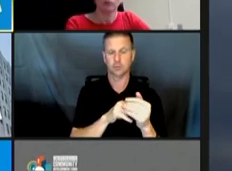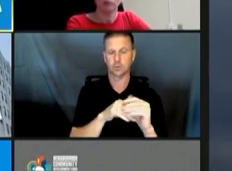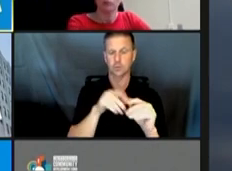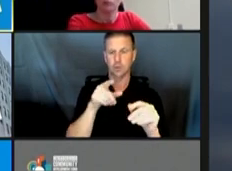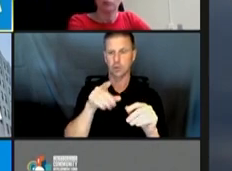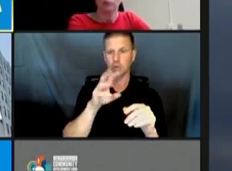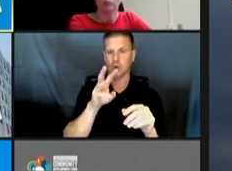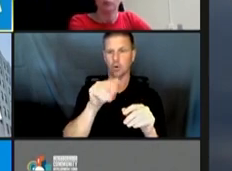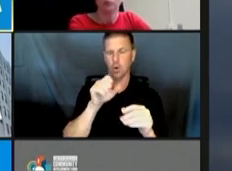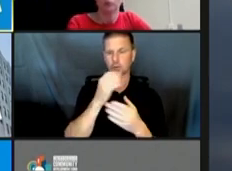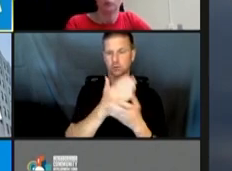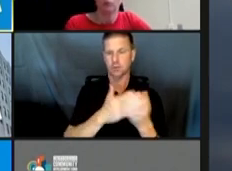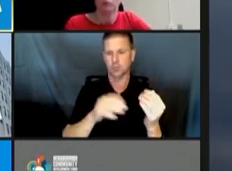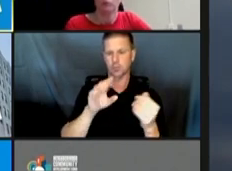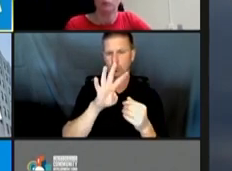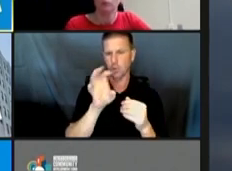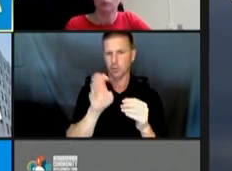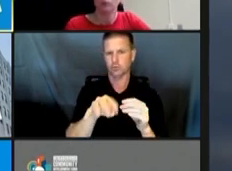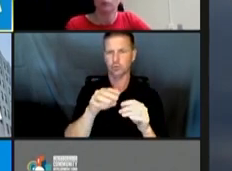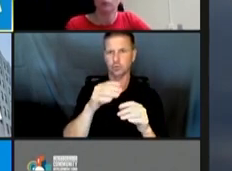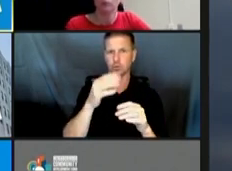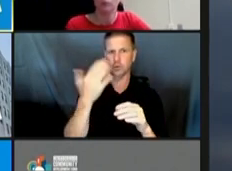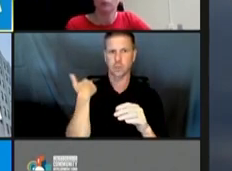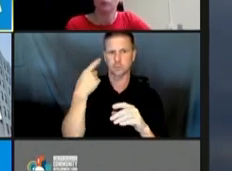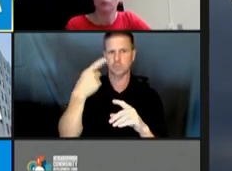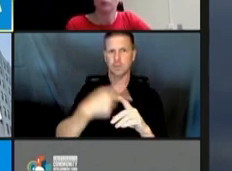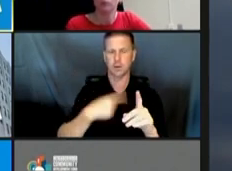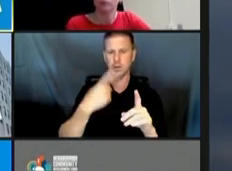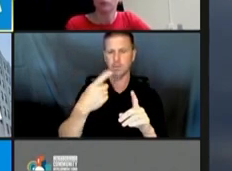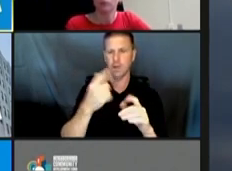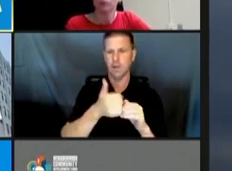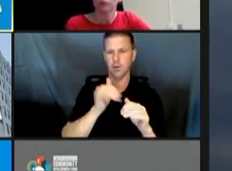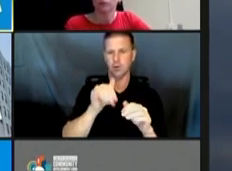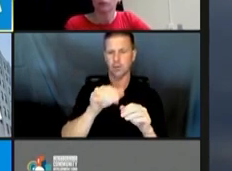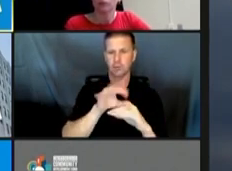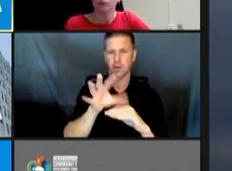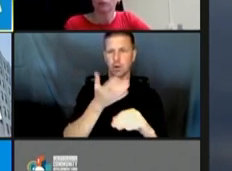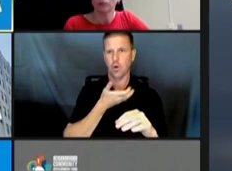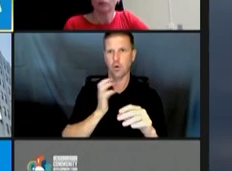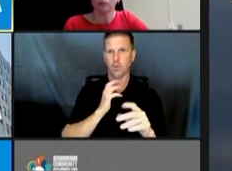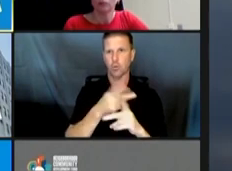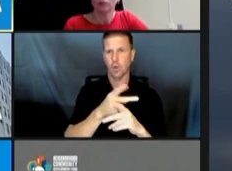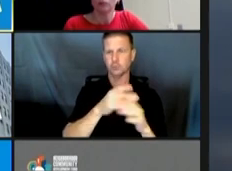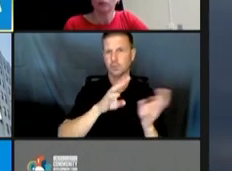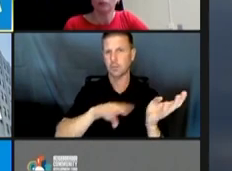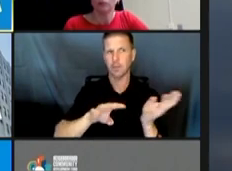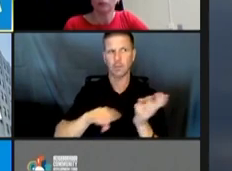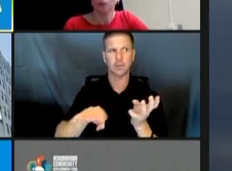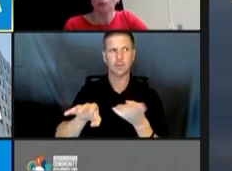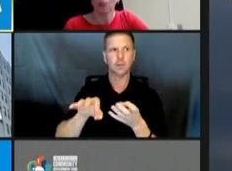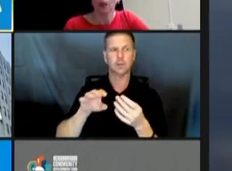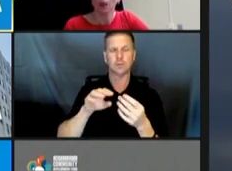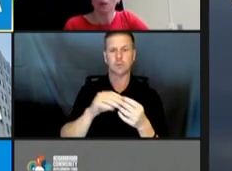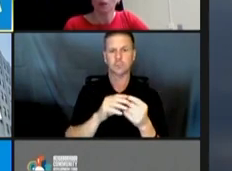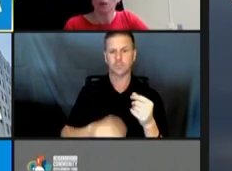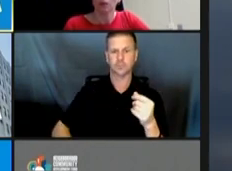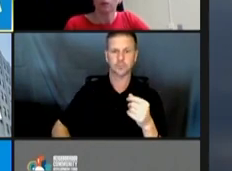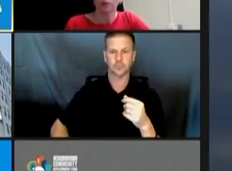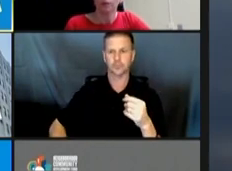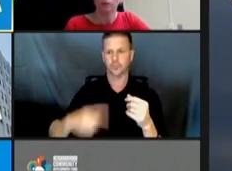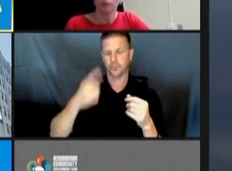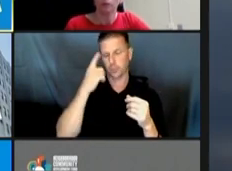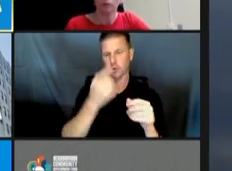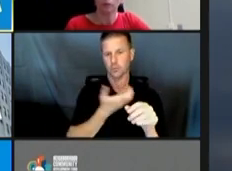was some questions last month about kind of how that affects our production or our pipeline. And I think